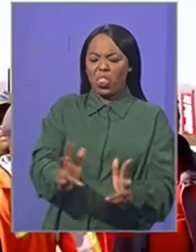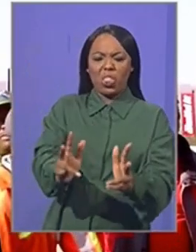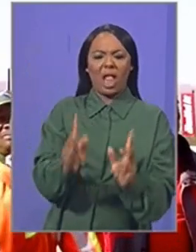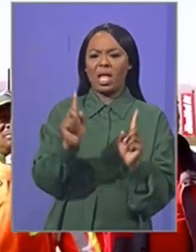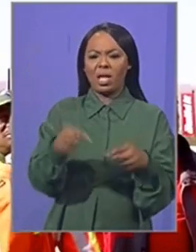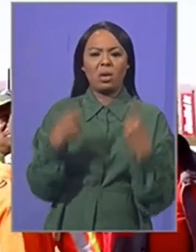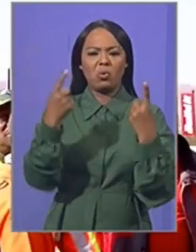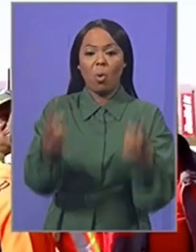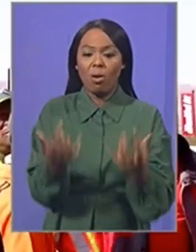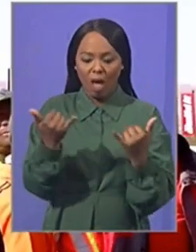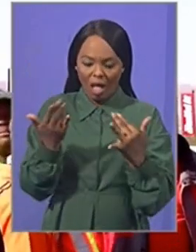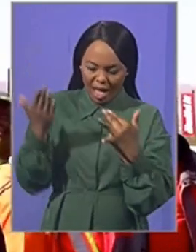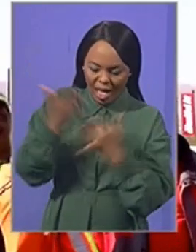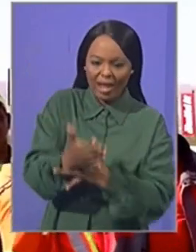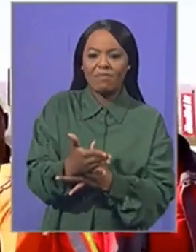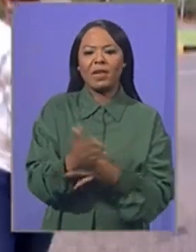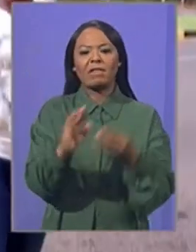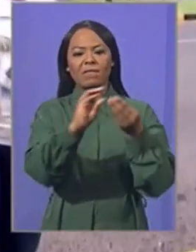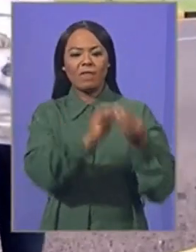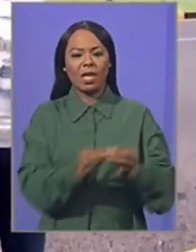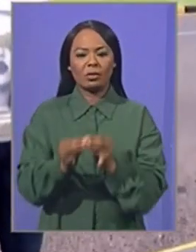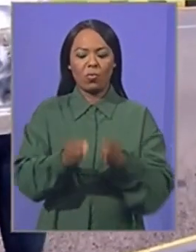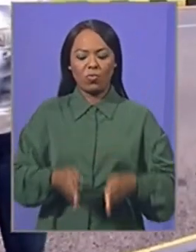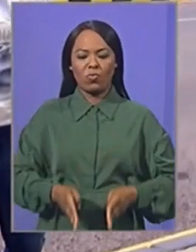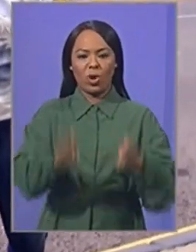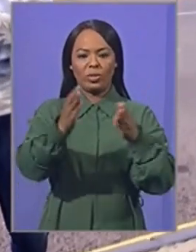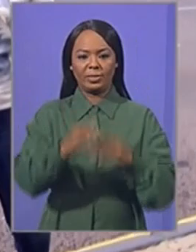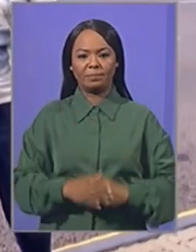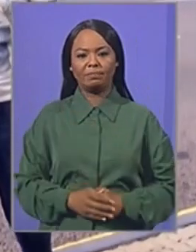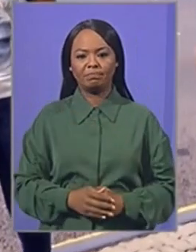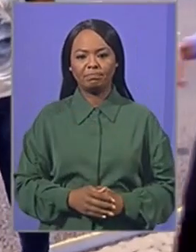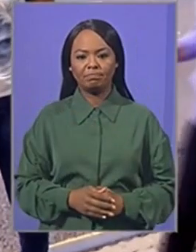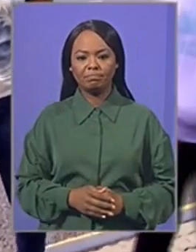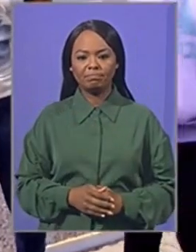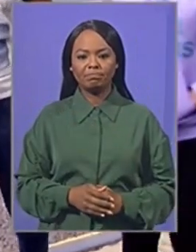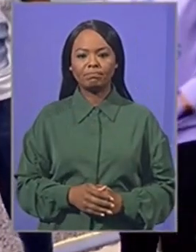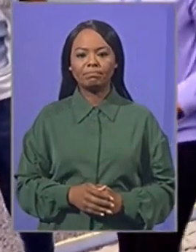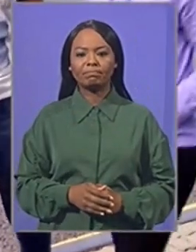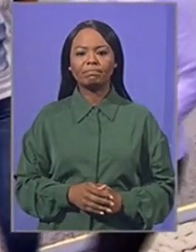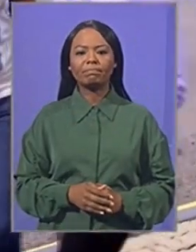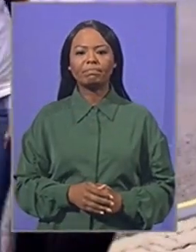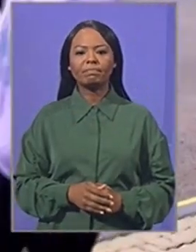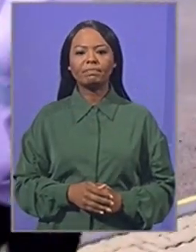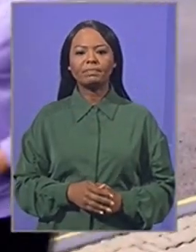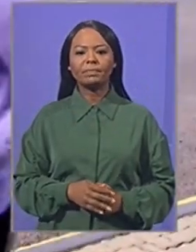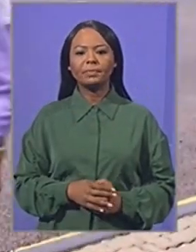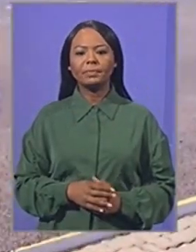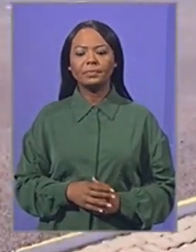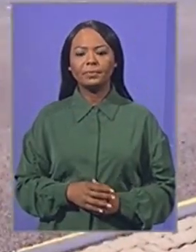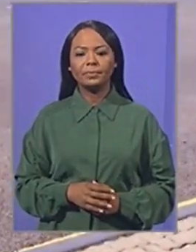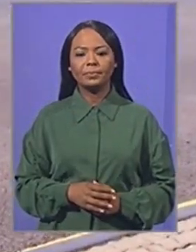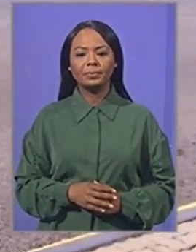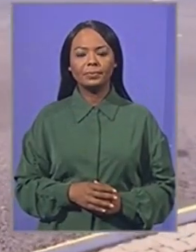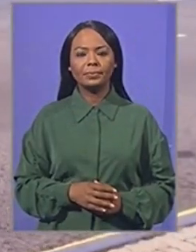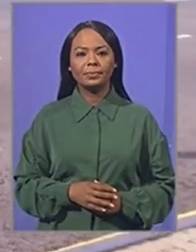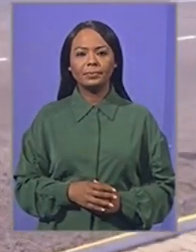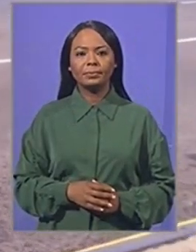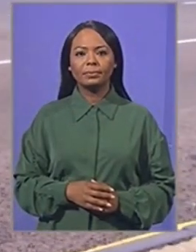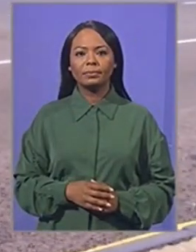mo bojanala ba sa nna sentle. Kempho lepedi wa dikgang tsa SABC mono Rustenburg.